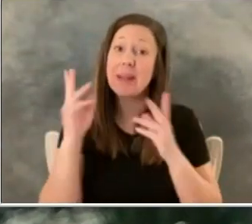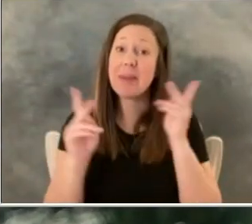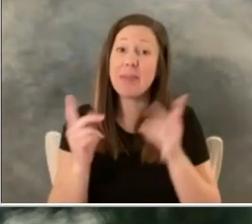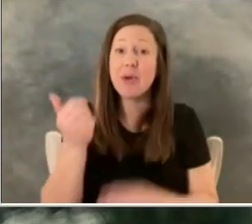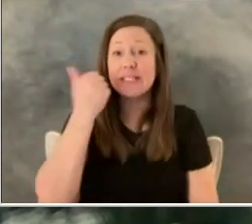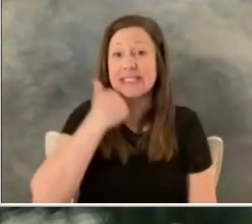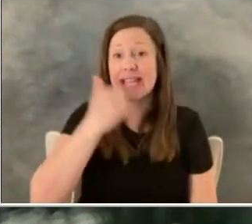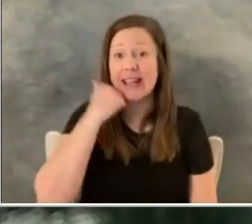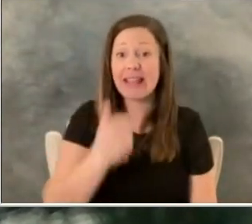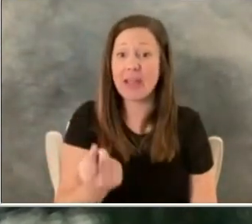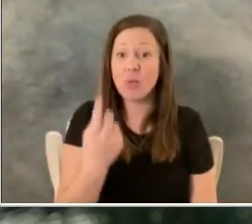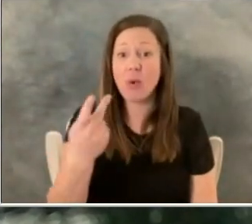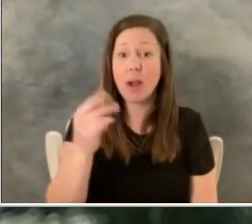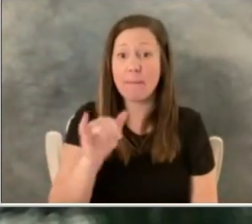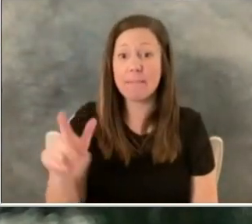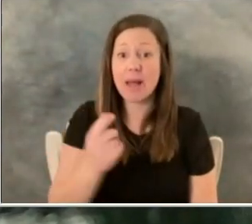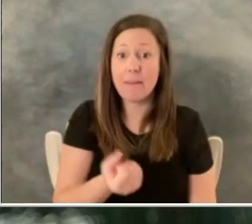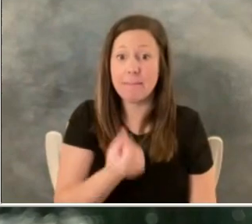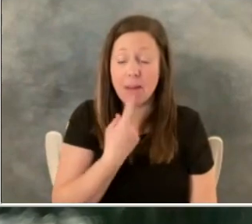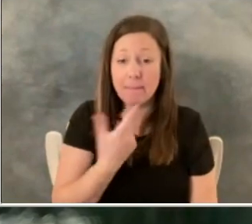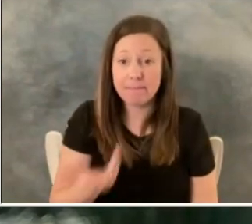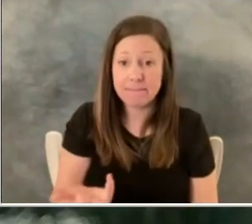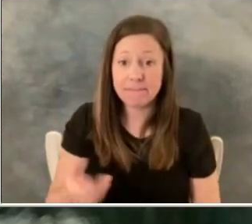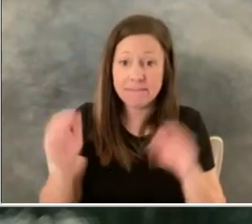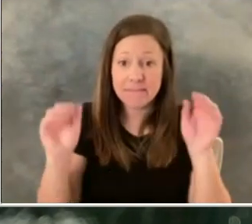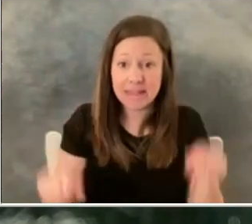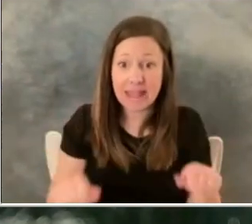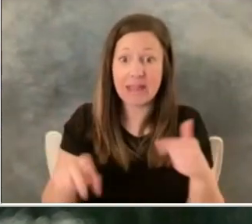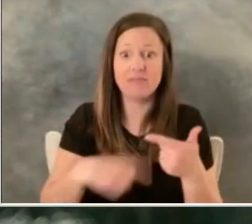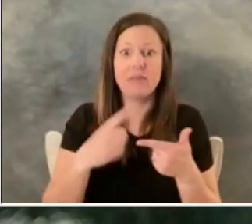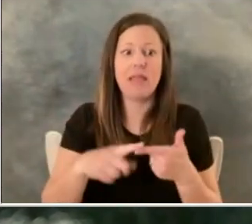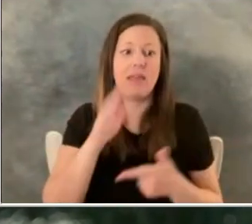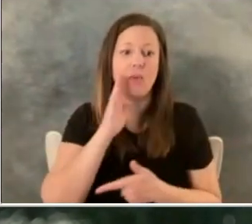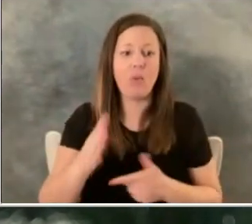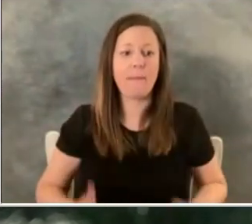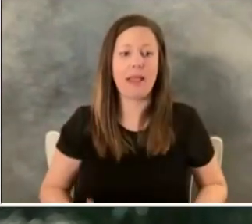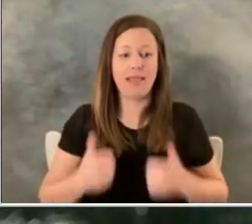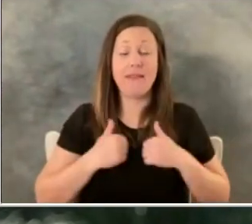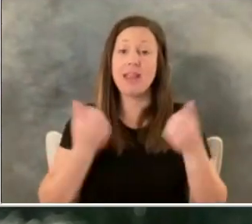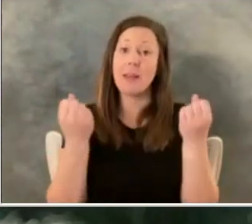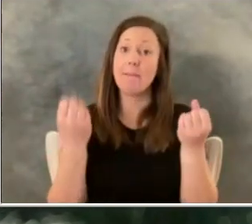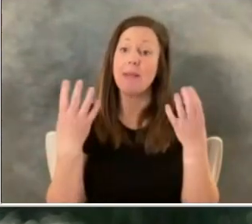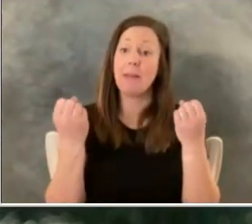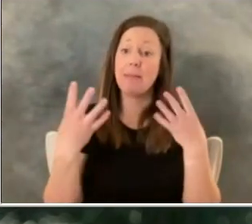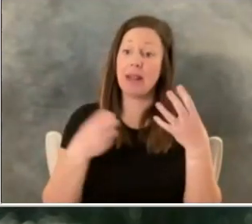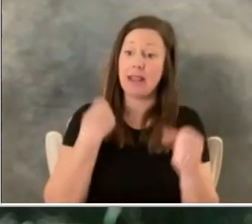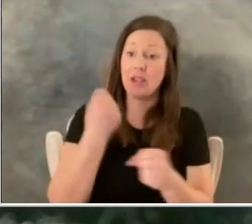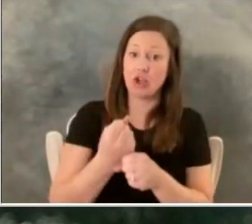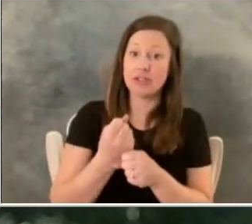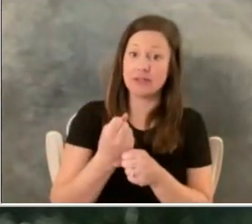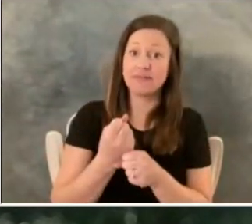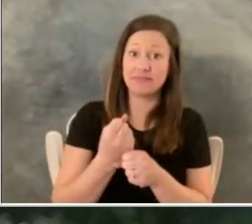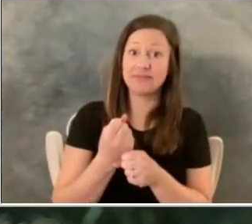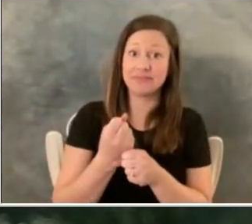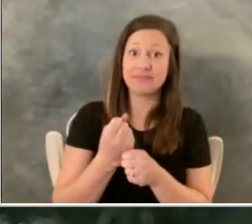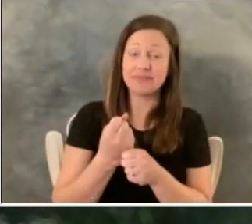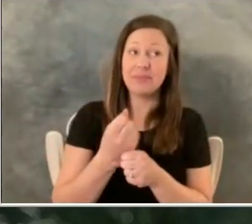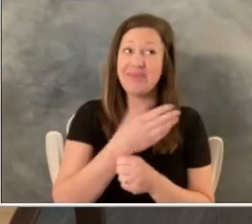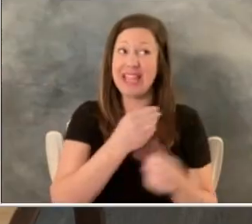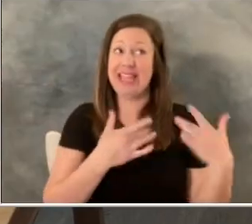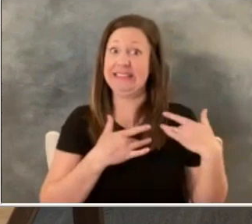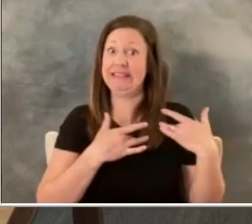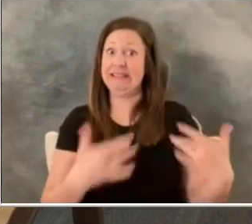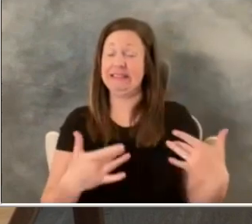like he's taking, are going to be living years and years and years, and often in a complete